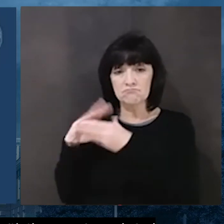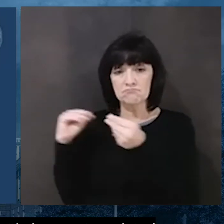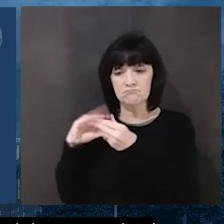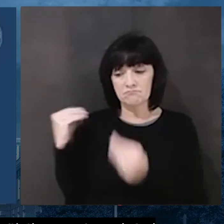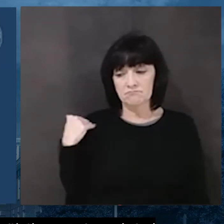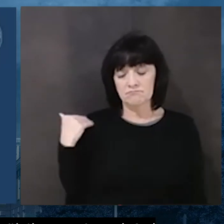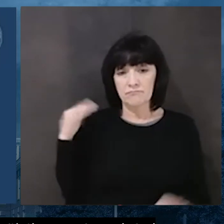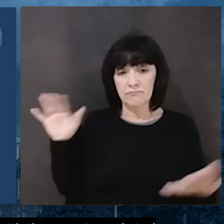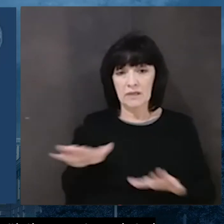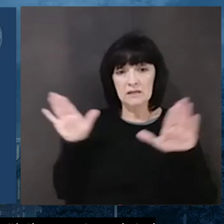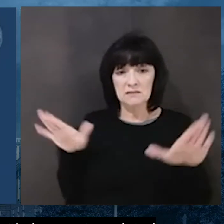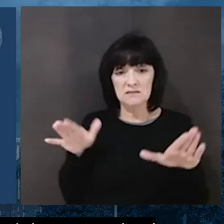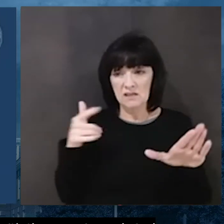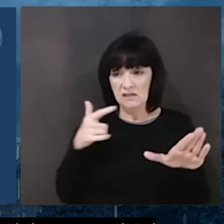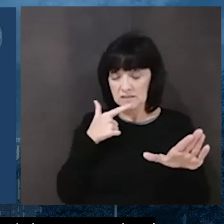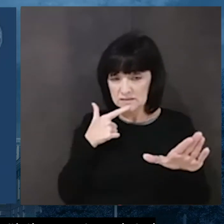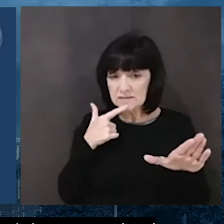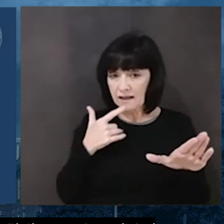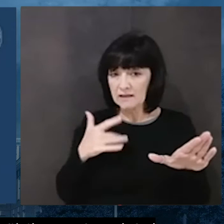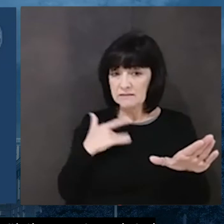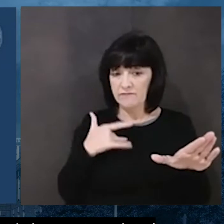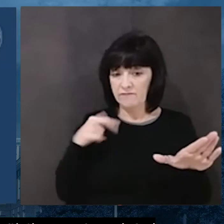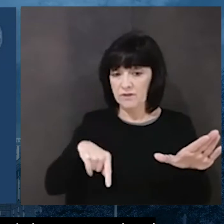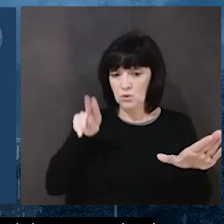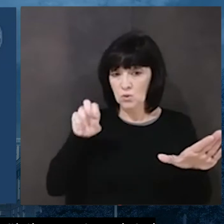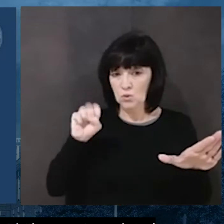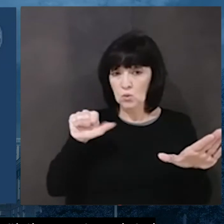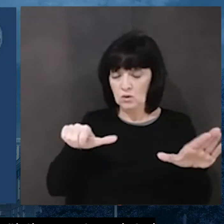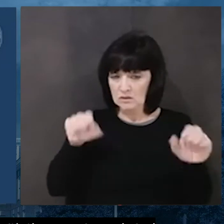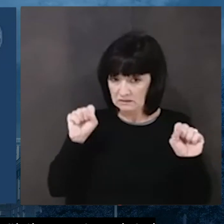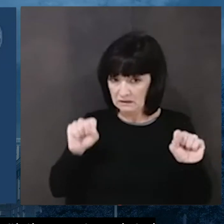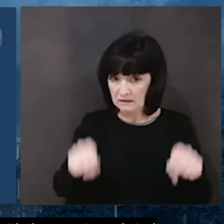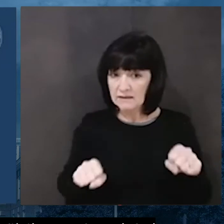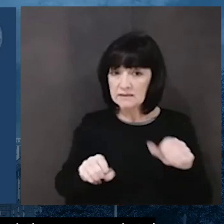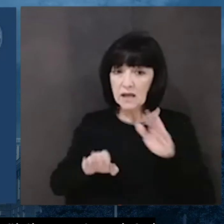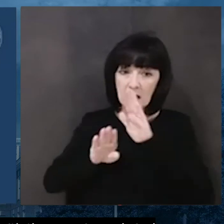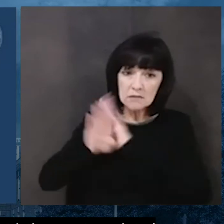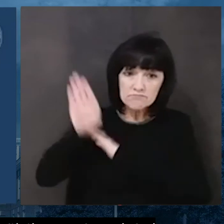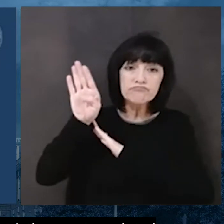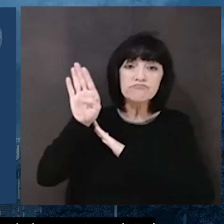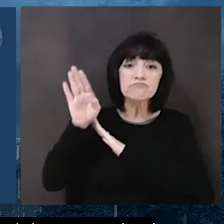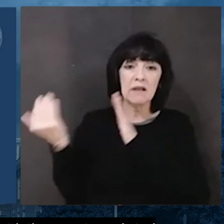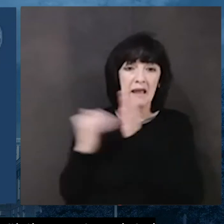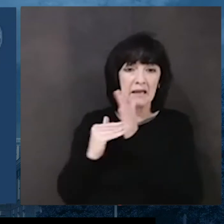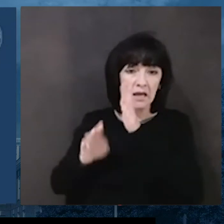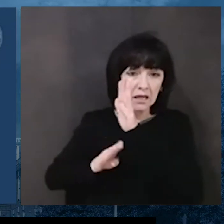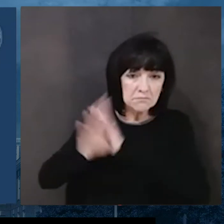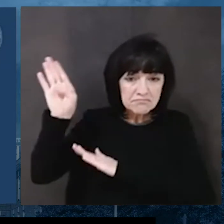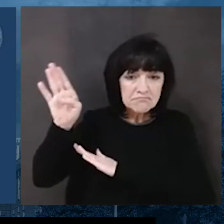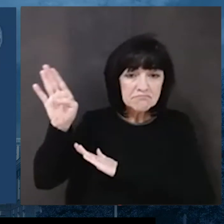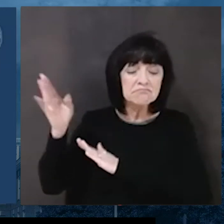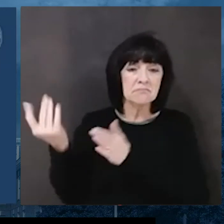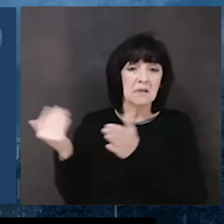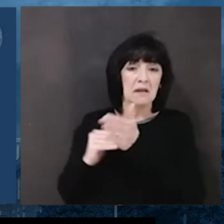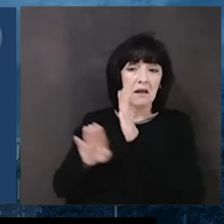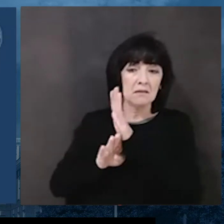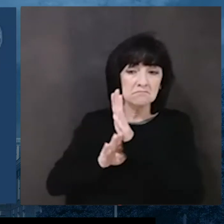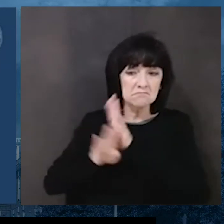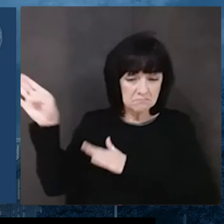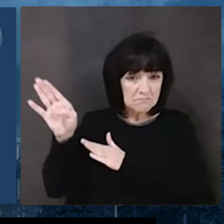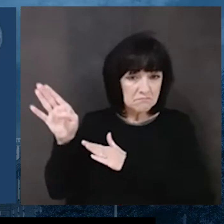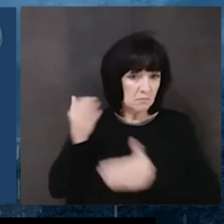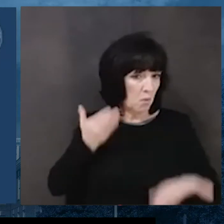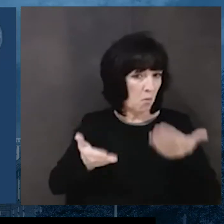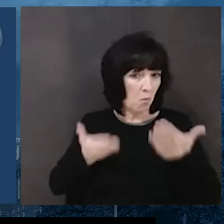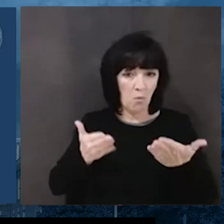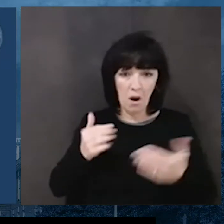a surge upon a surge of coronavirus in the coming weeks after Thanksgiving, and that's likely not to ease up before